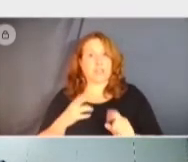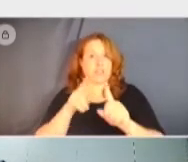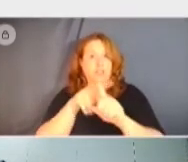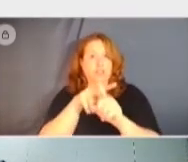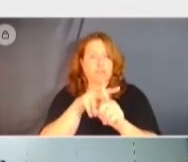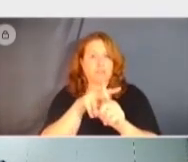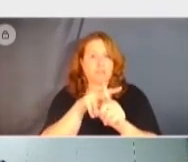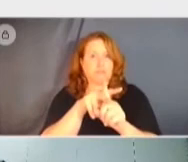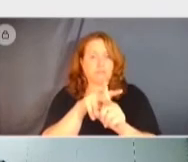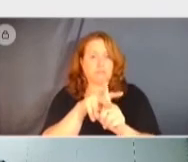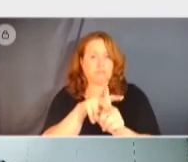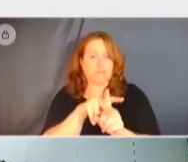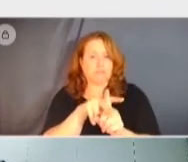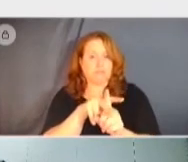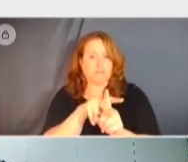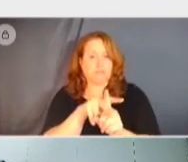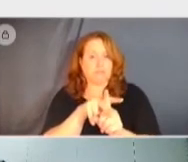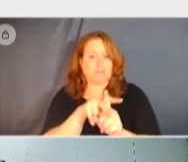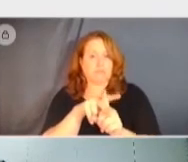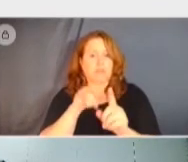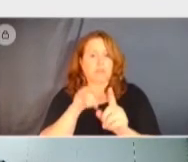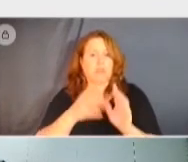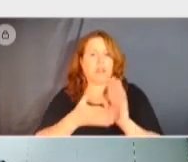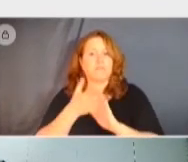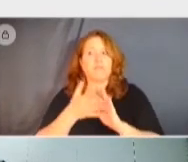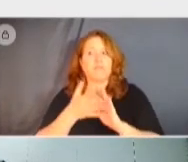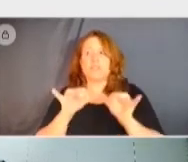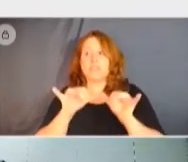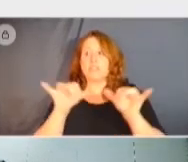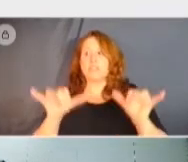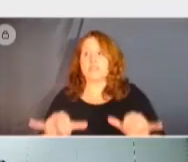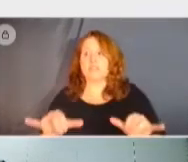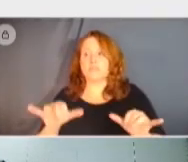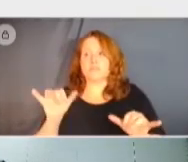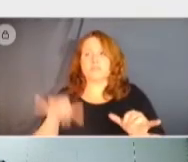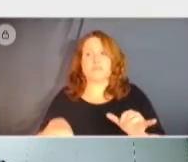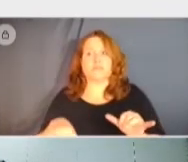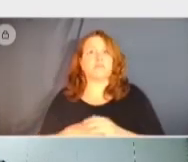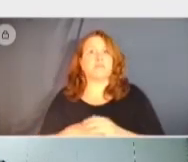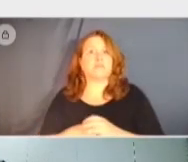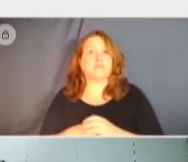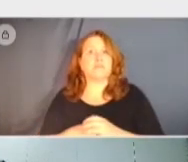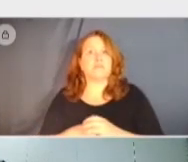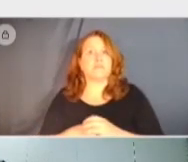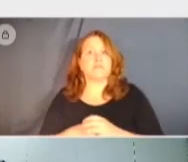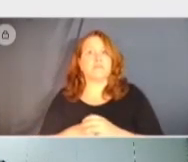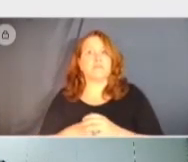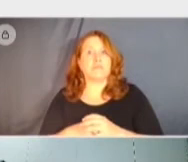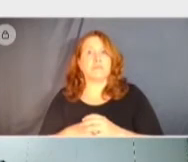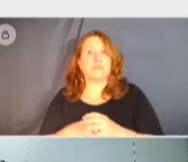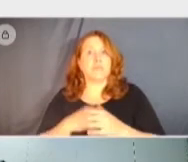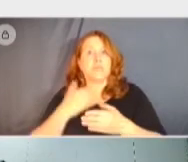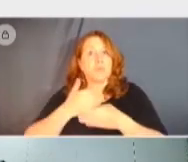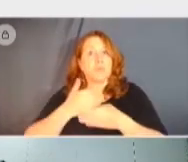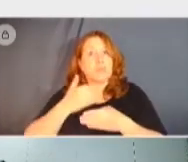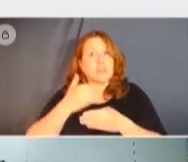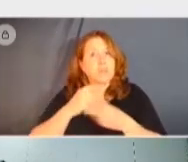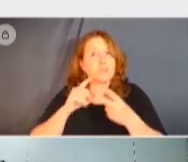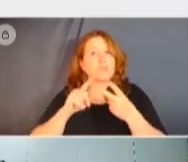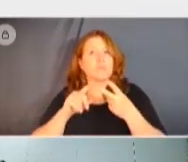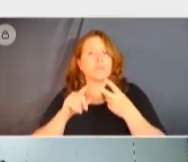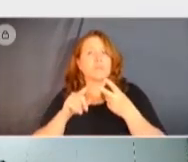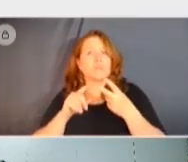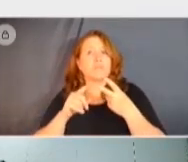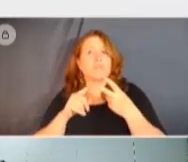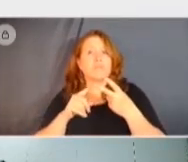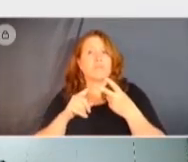operating system. For Rovis, that's the Windows operating system, and for 10X and Knowing, that is the newer version